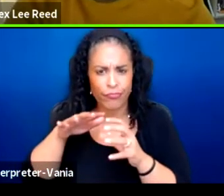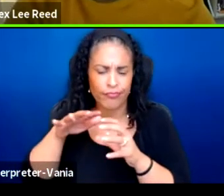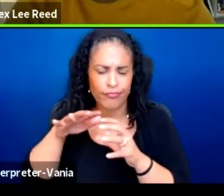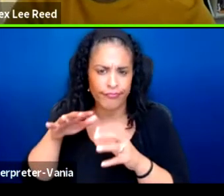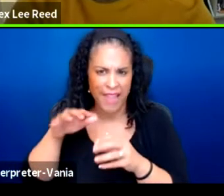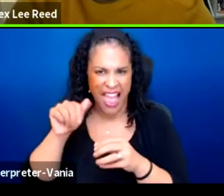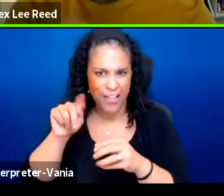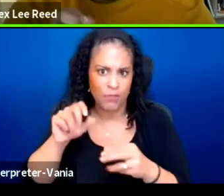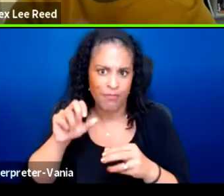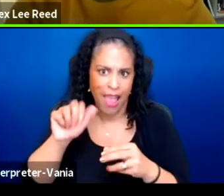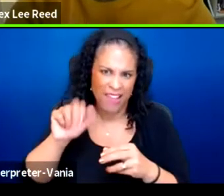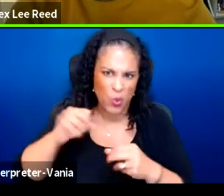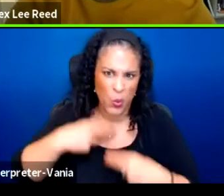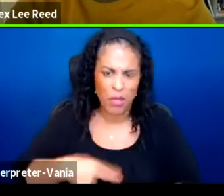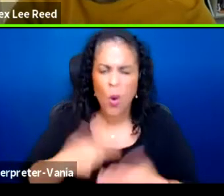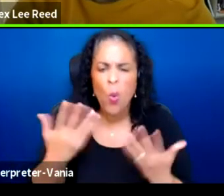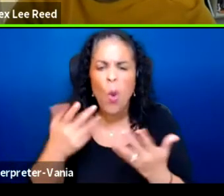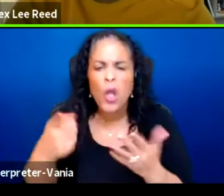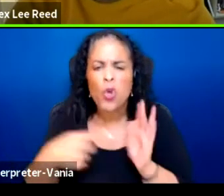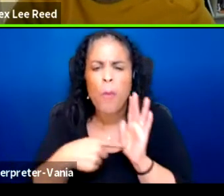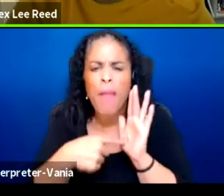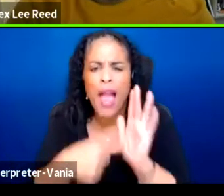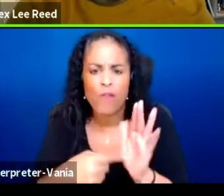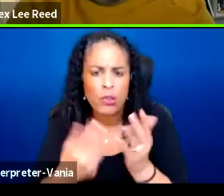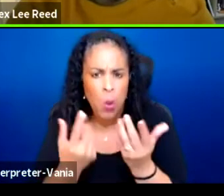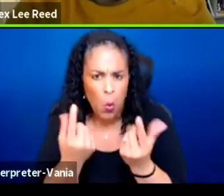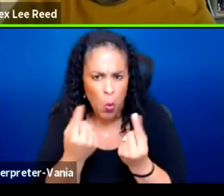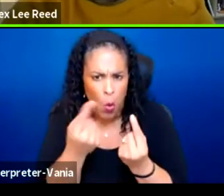manifesting and what are you bringing?